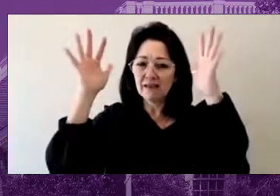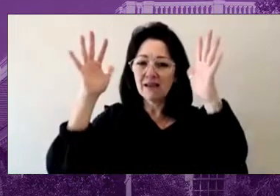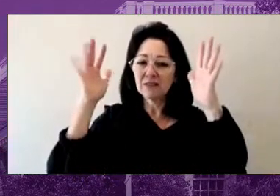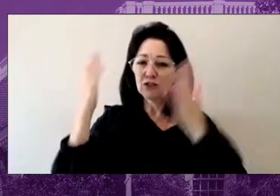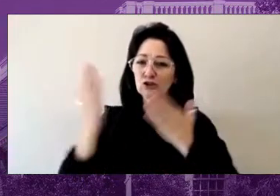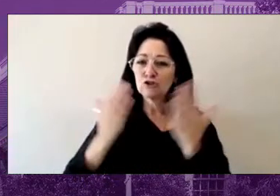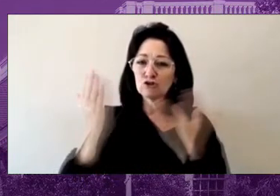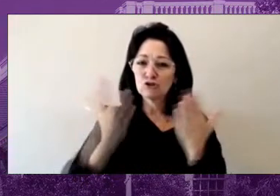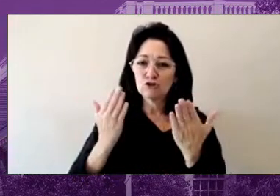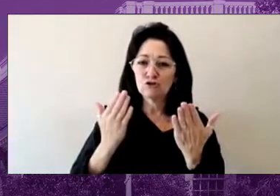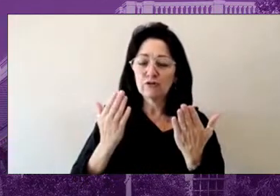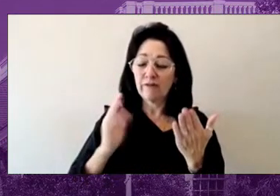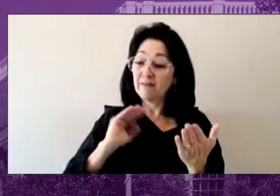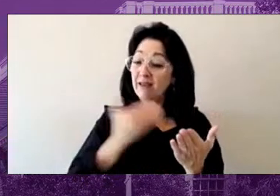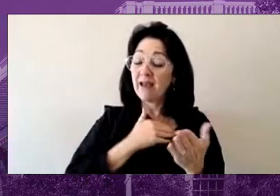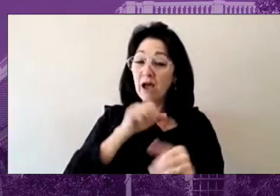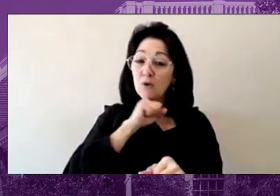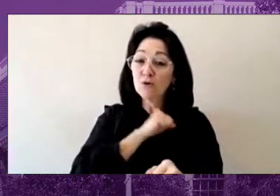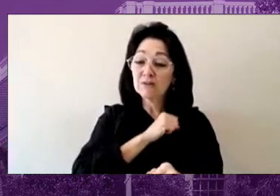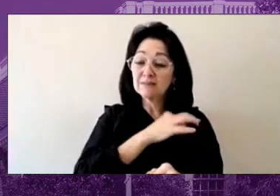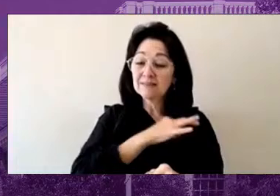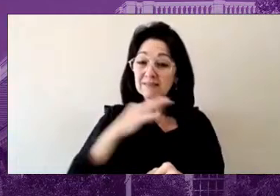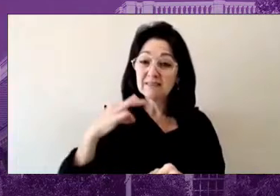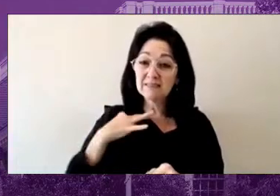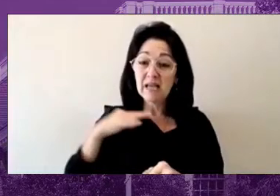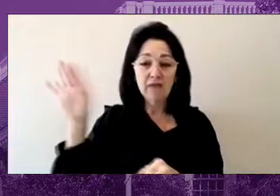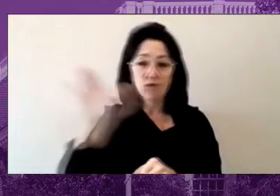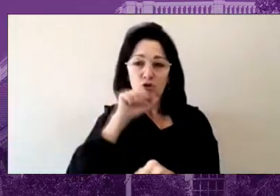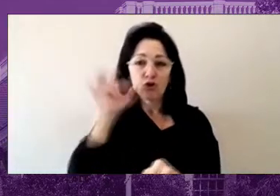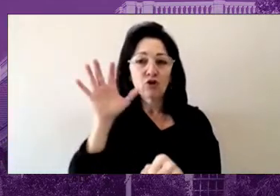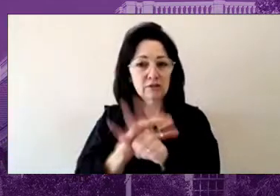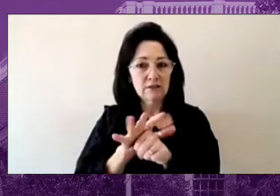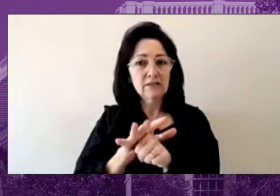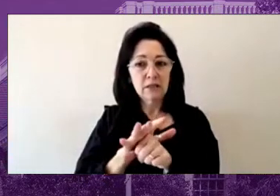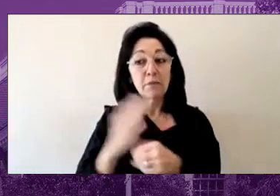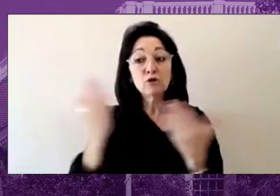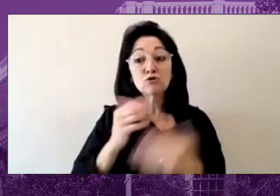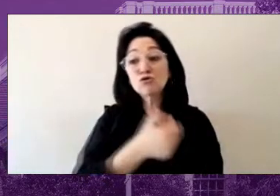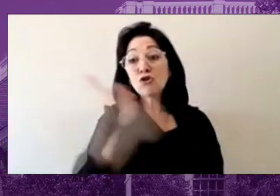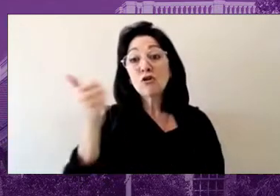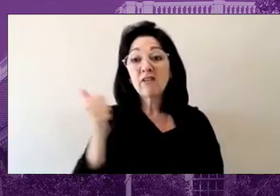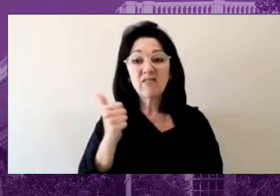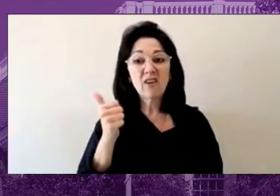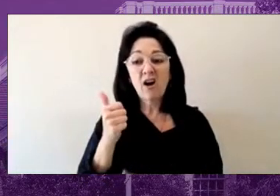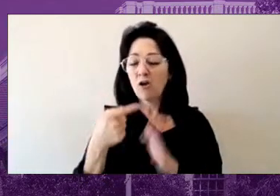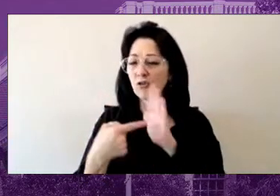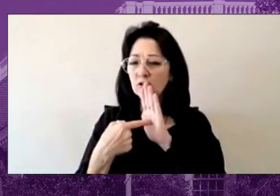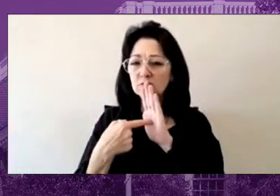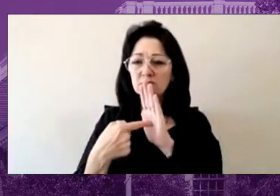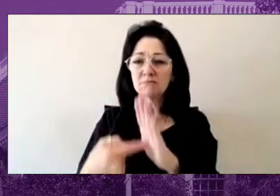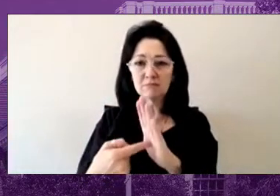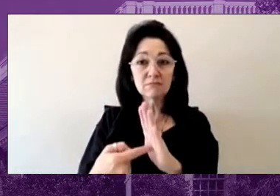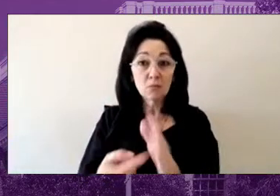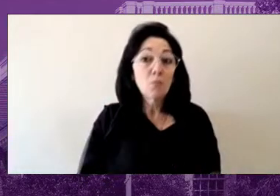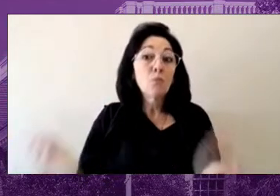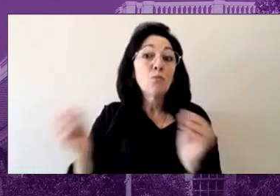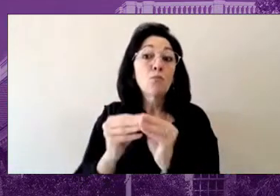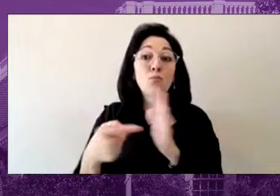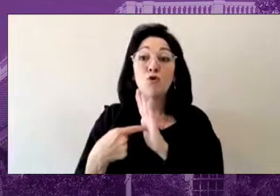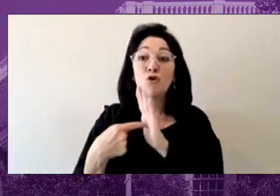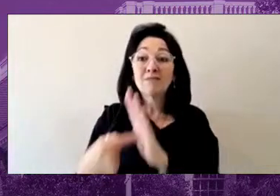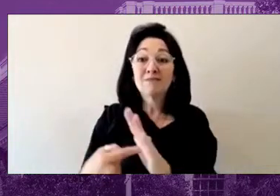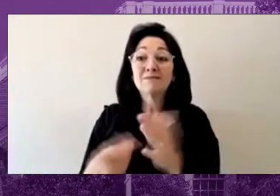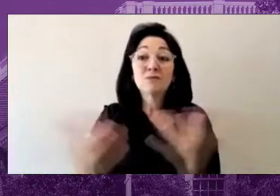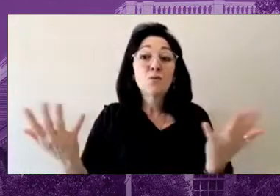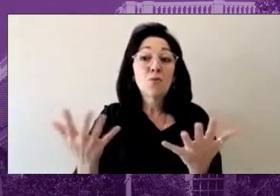dedication and commitment to serve others has never been more evident than it has been since the pandemic began. And we are grateful